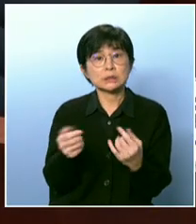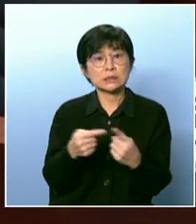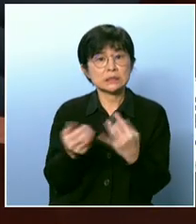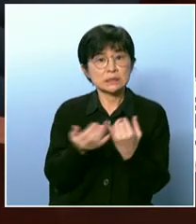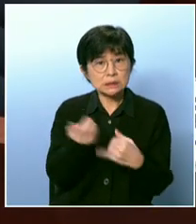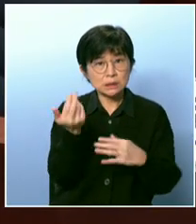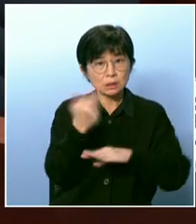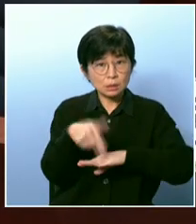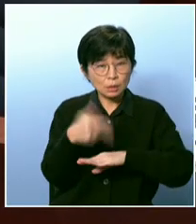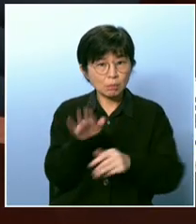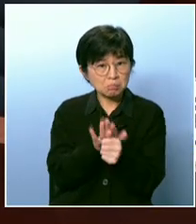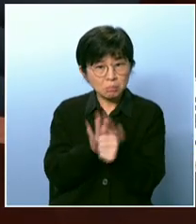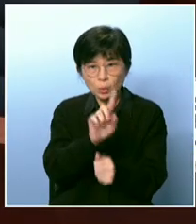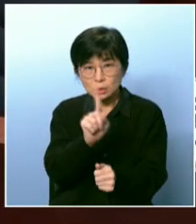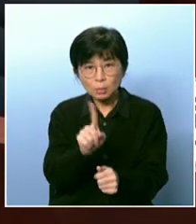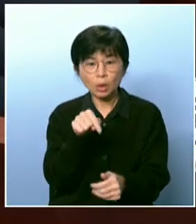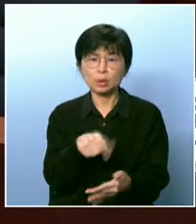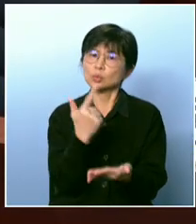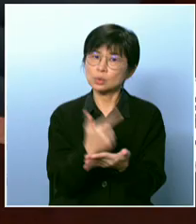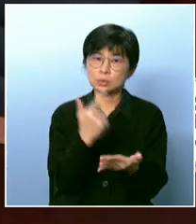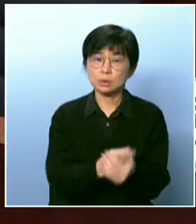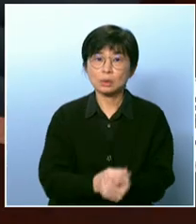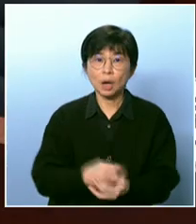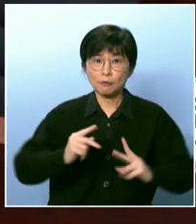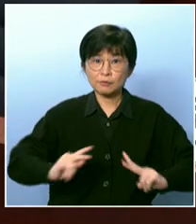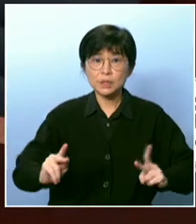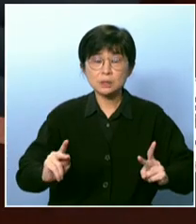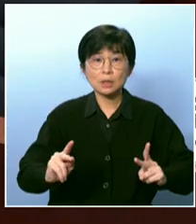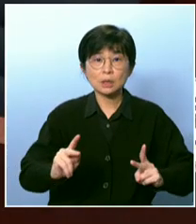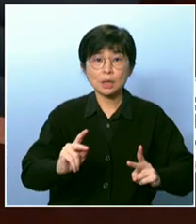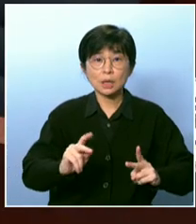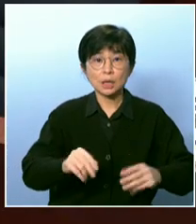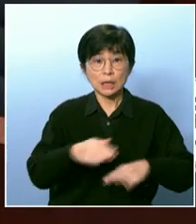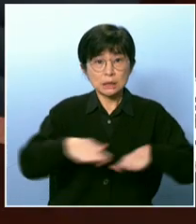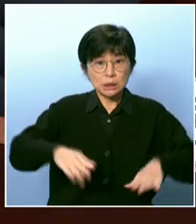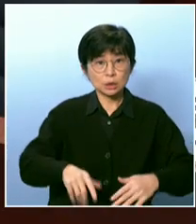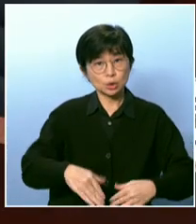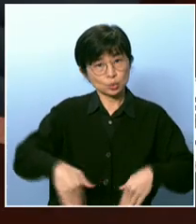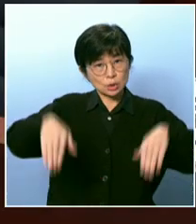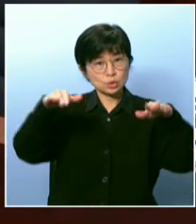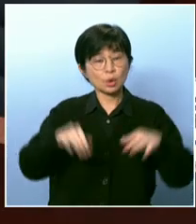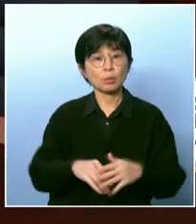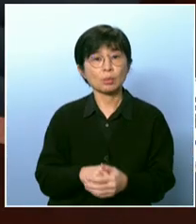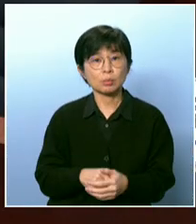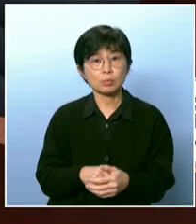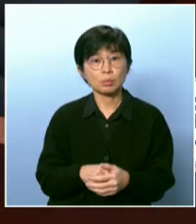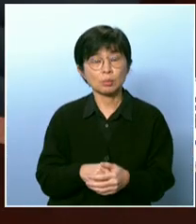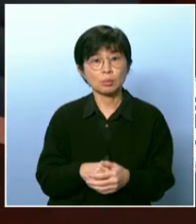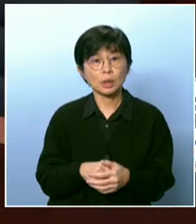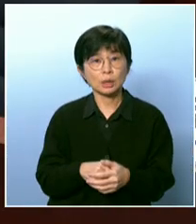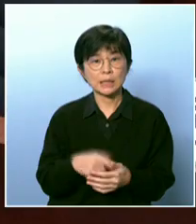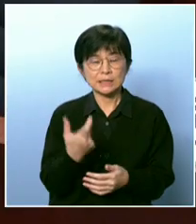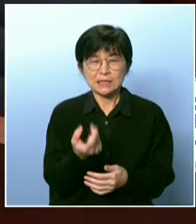personal development plans. I think it's very important that after they have saved money, they need